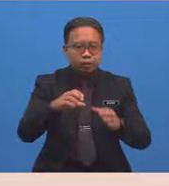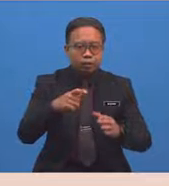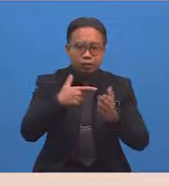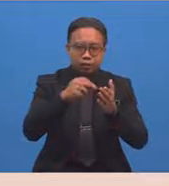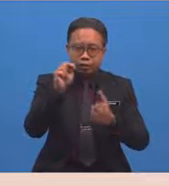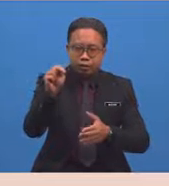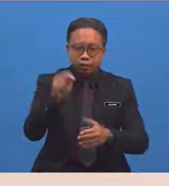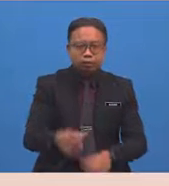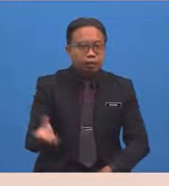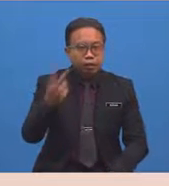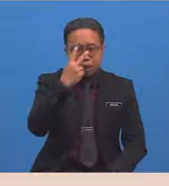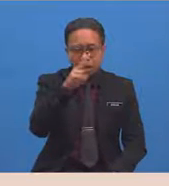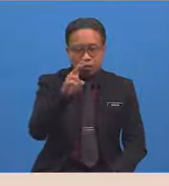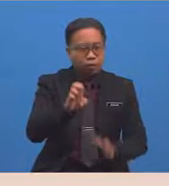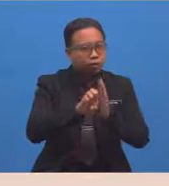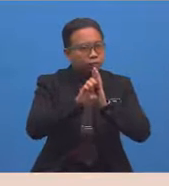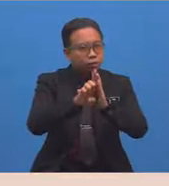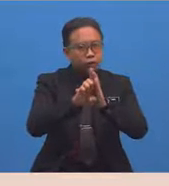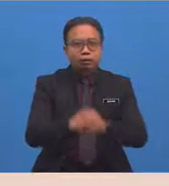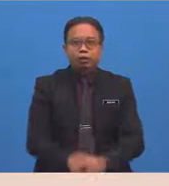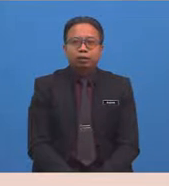So now, let's look at the examples.